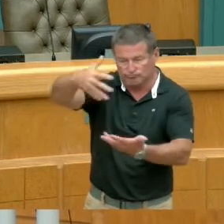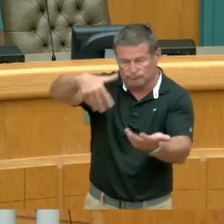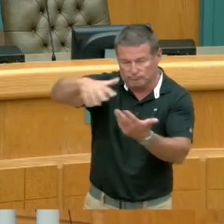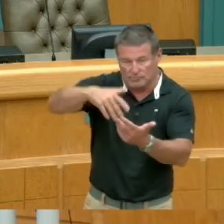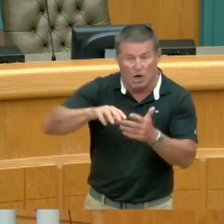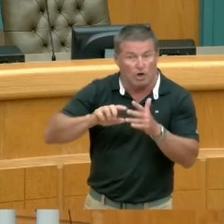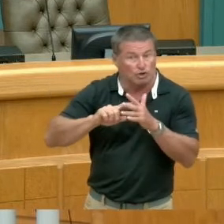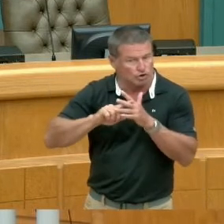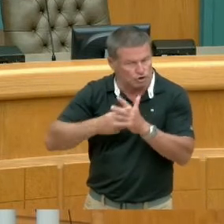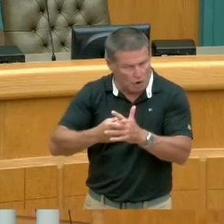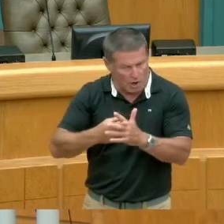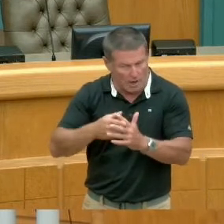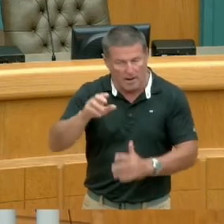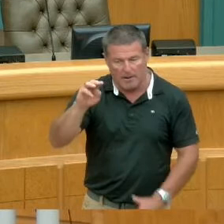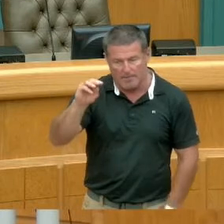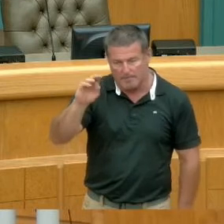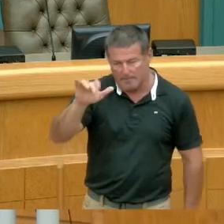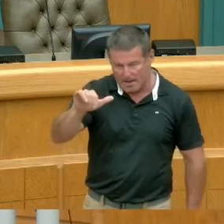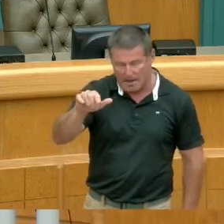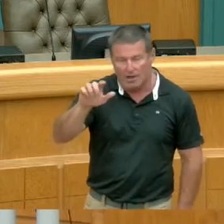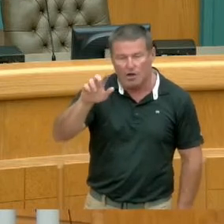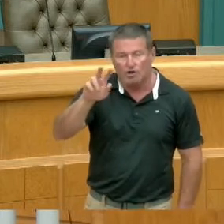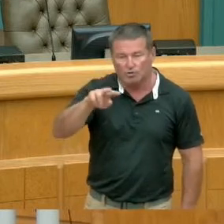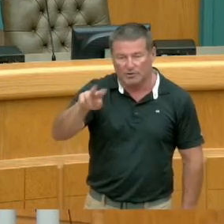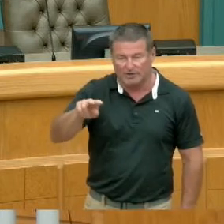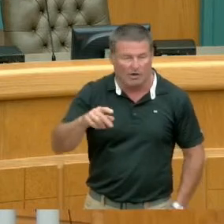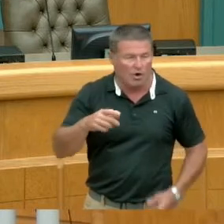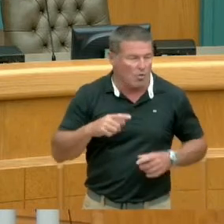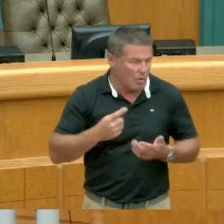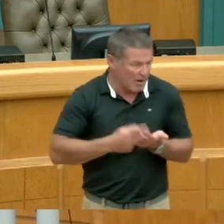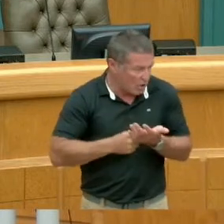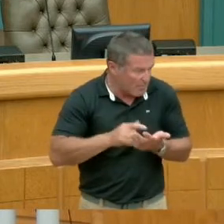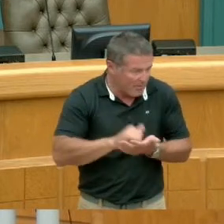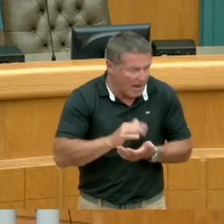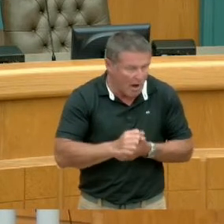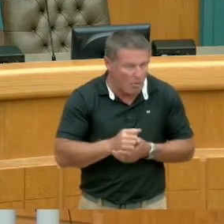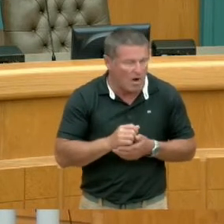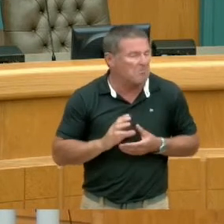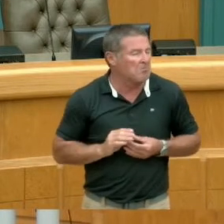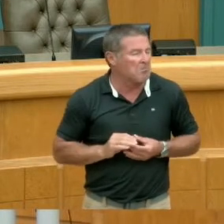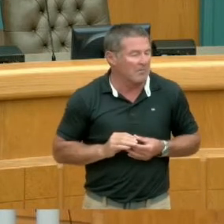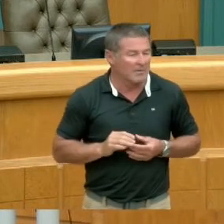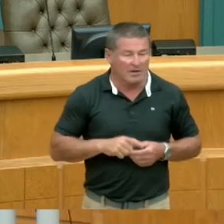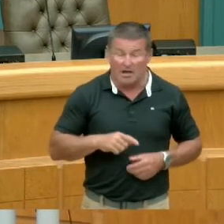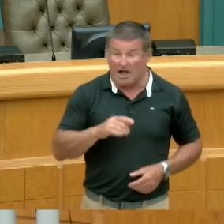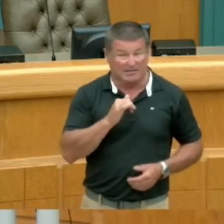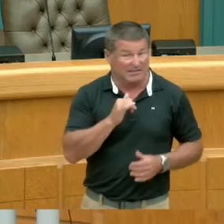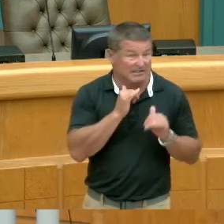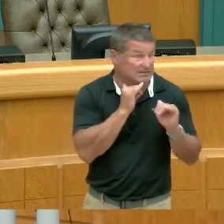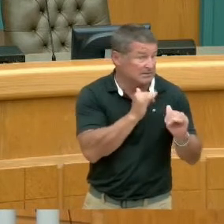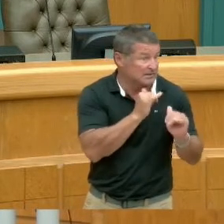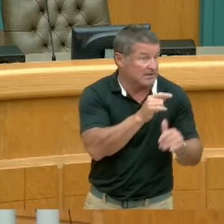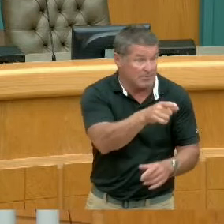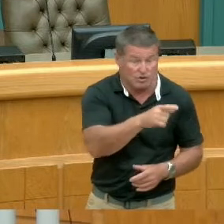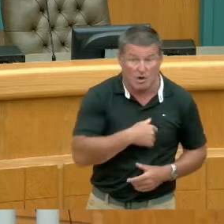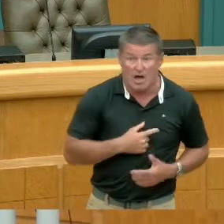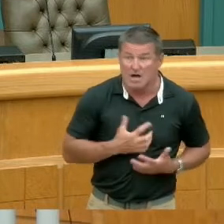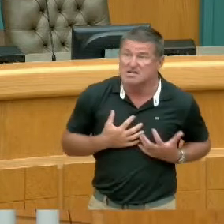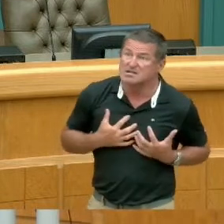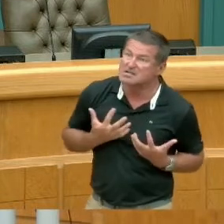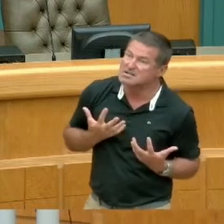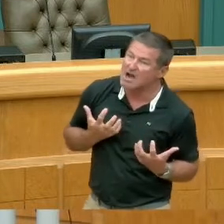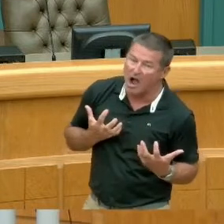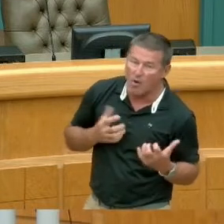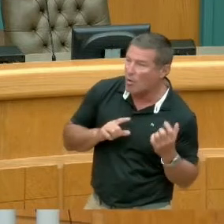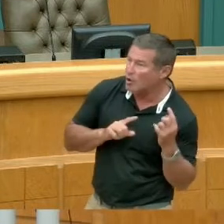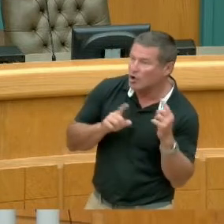as I go over these, I want to provide anecdotal information because I think it helps. Because I'm just like you. I'm dying to go have